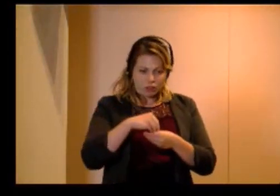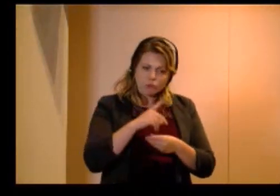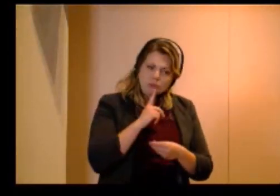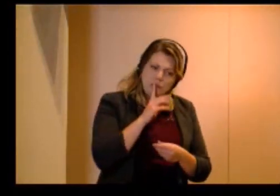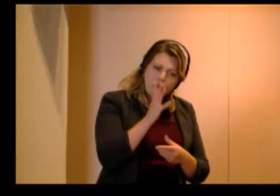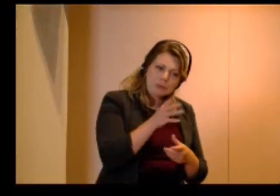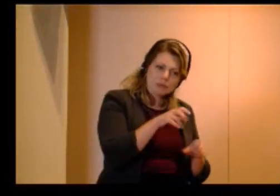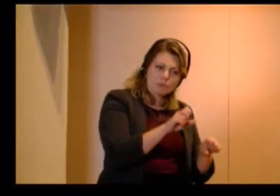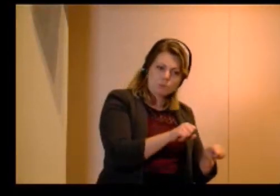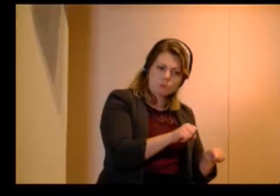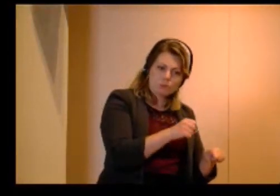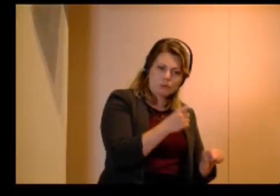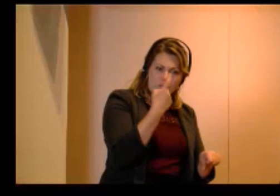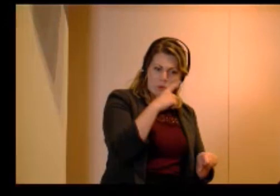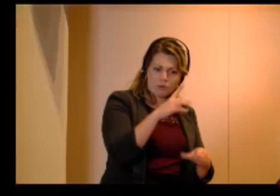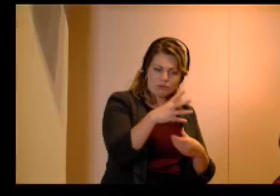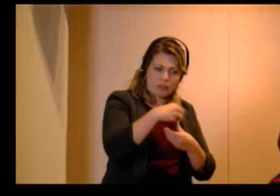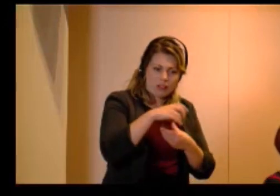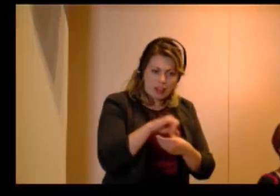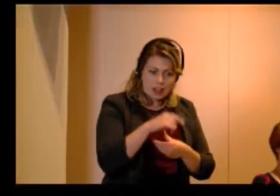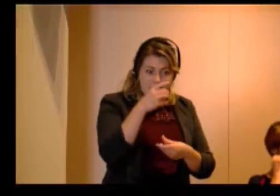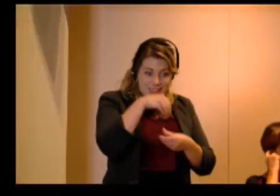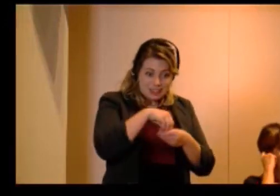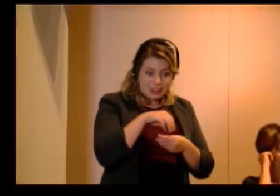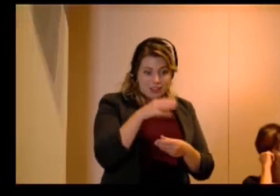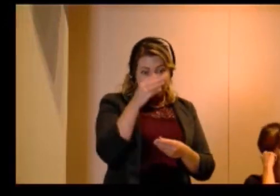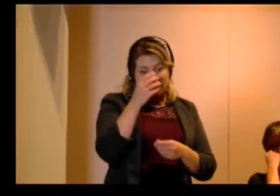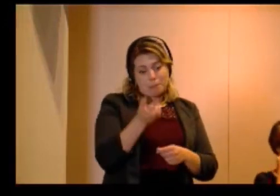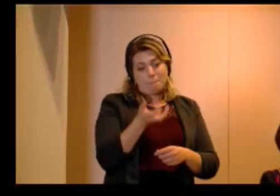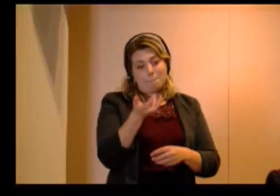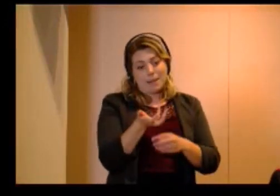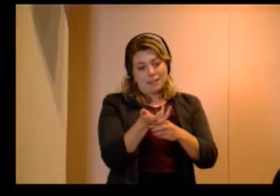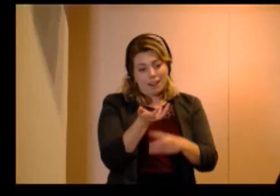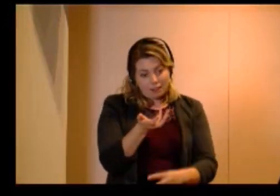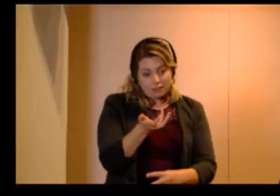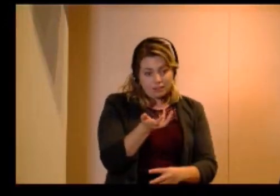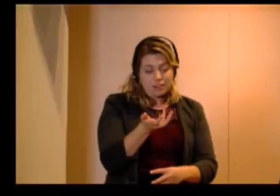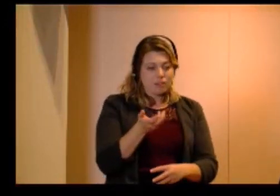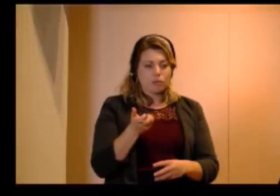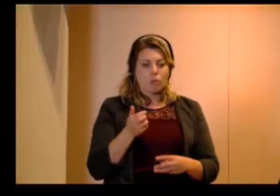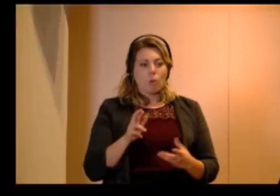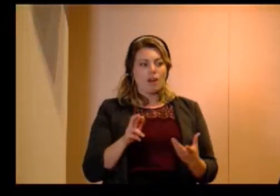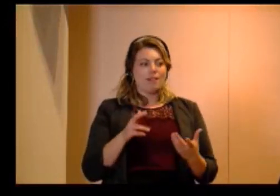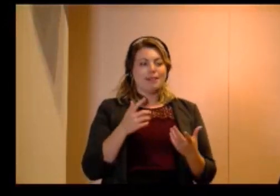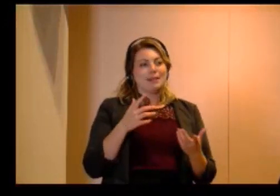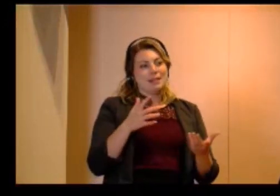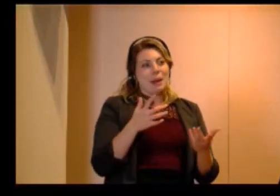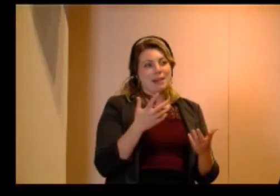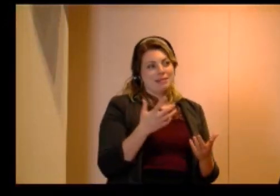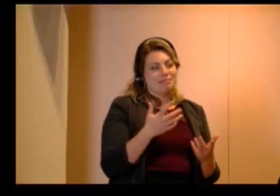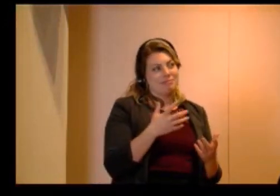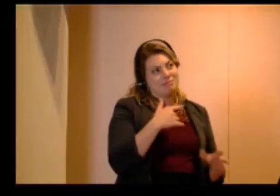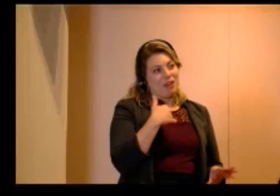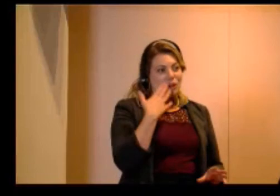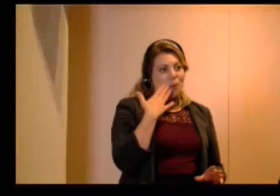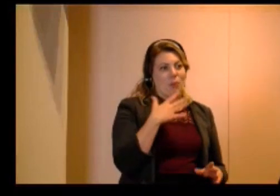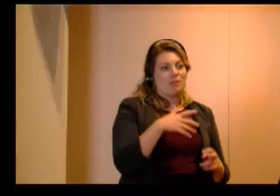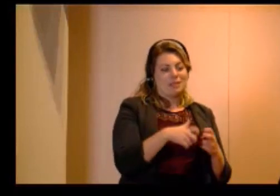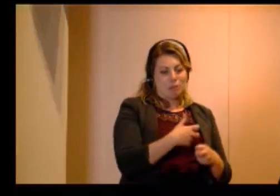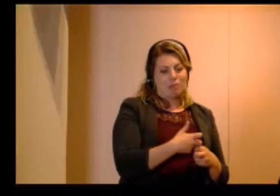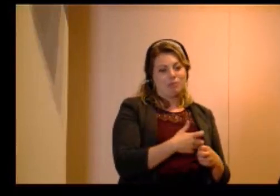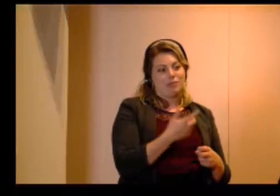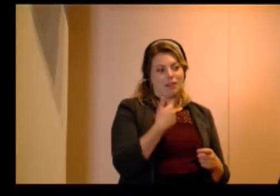useful to include in that metadata set? Besides just saying it's a problem that we know about it, is there a kind of a process